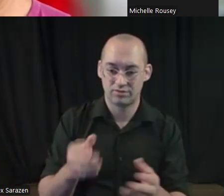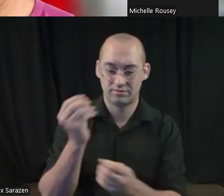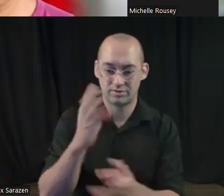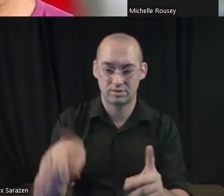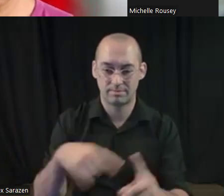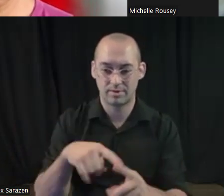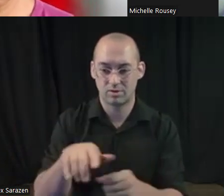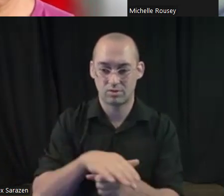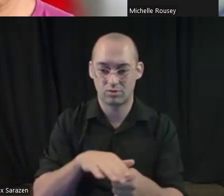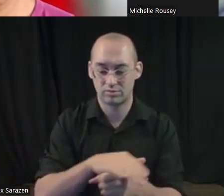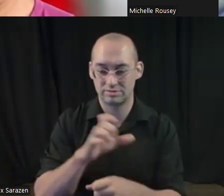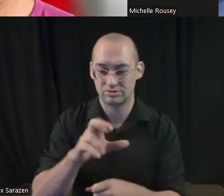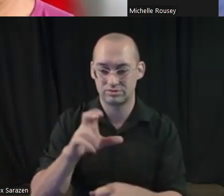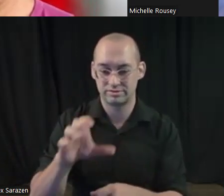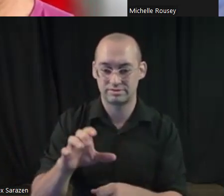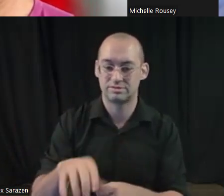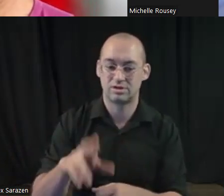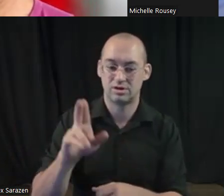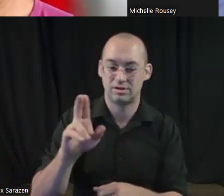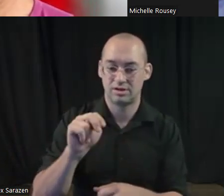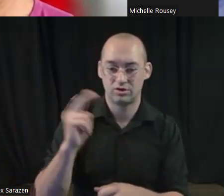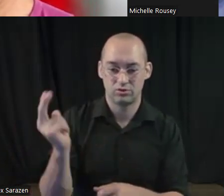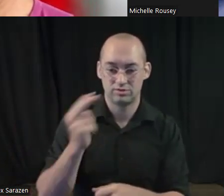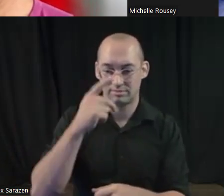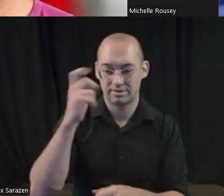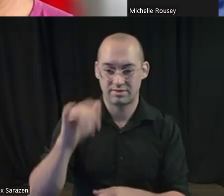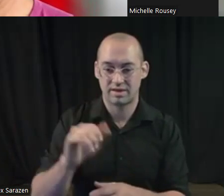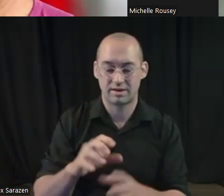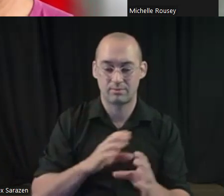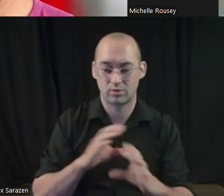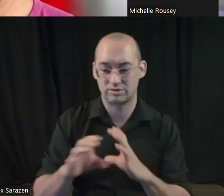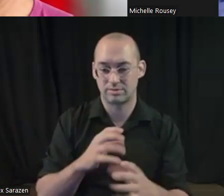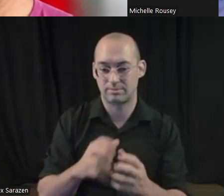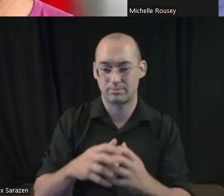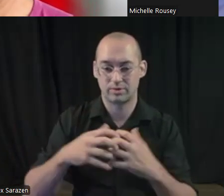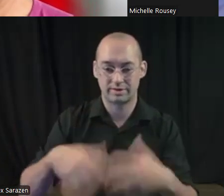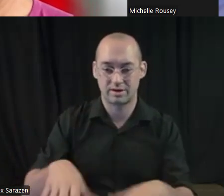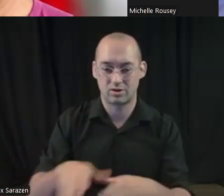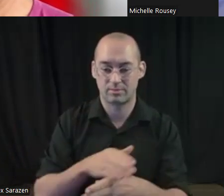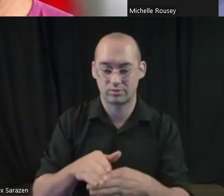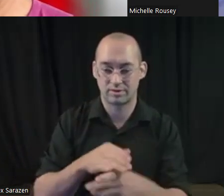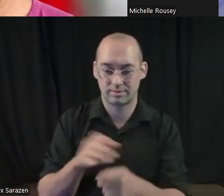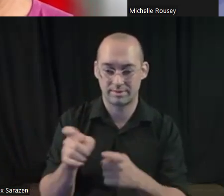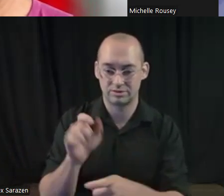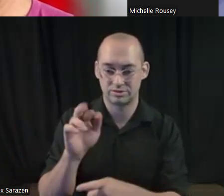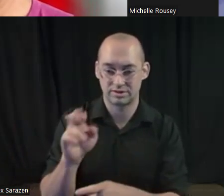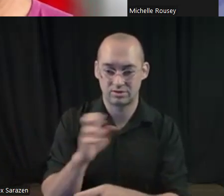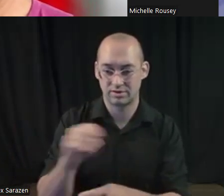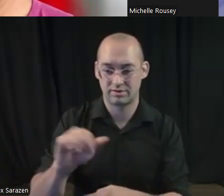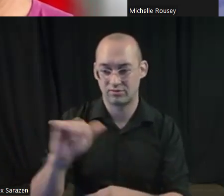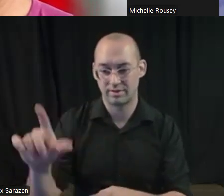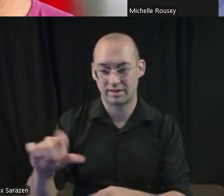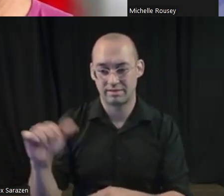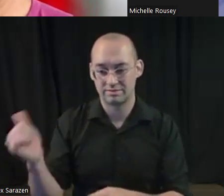are underutilized in large part because of this communication breakdown between managed care and everyone else. California's